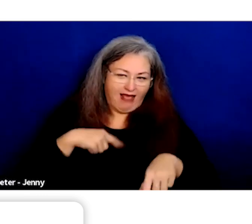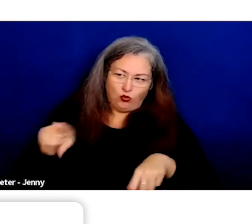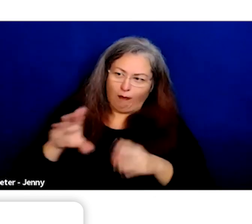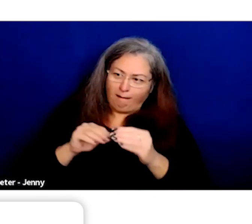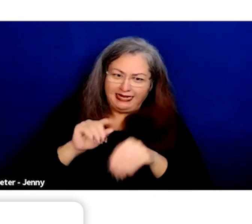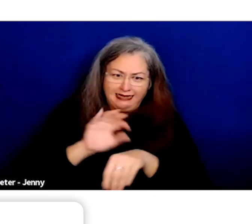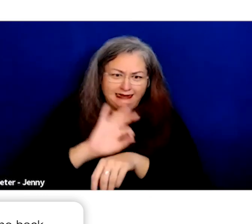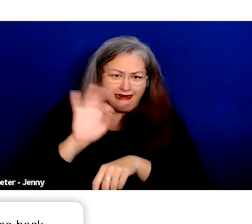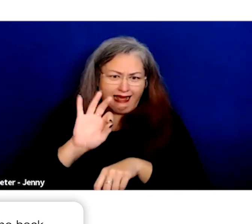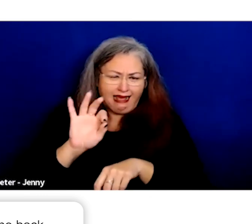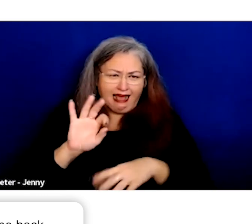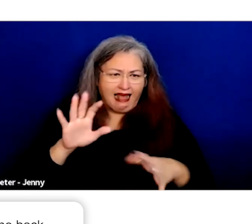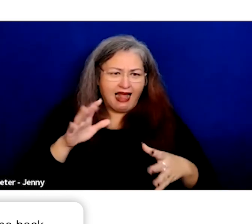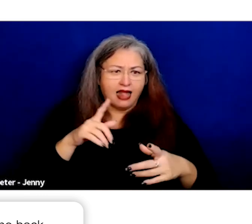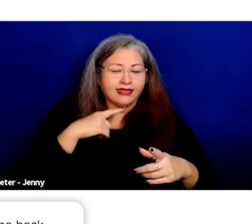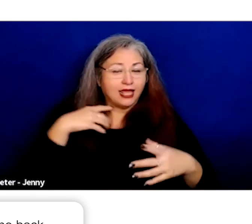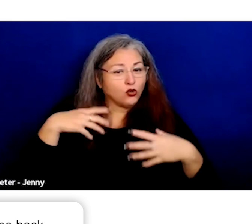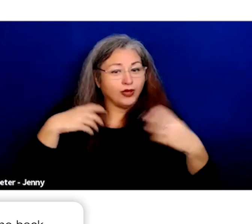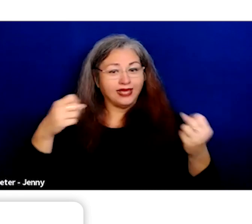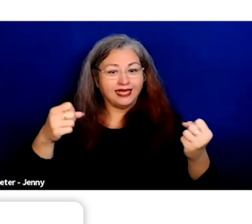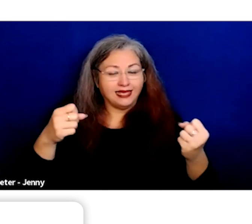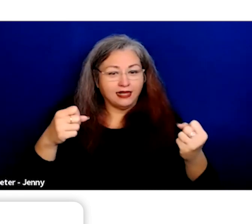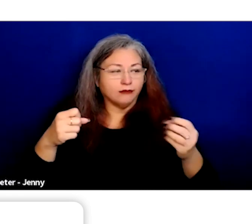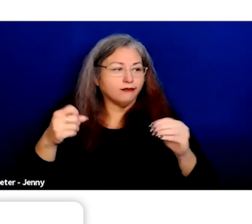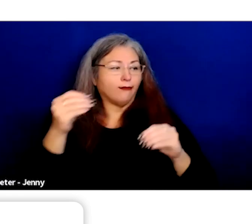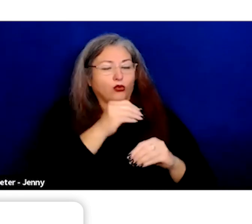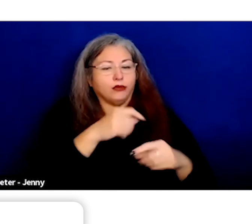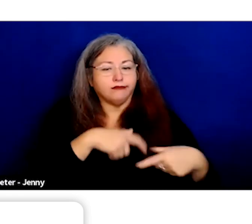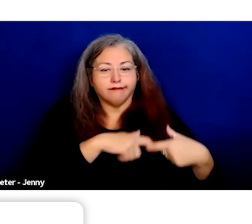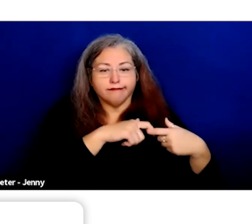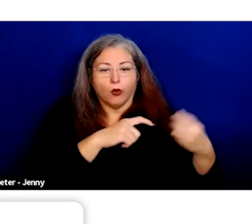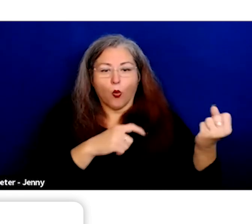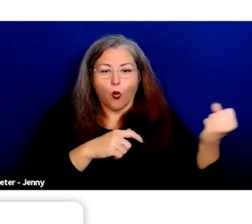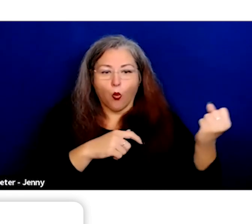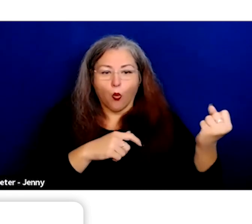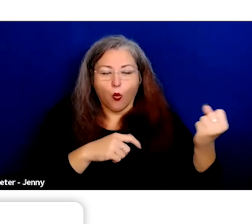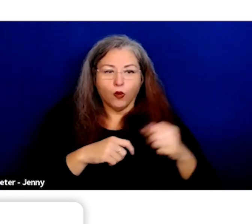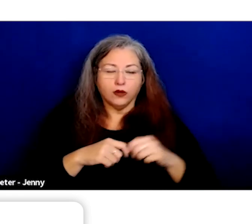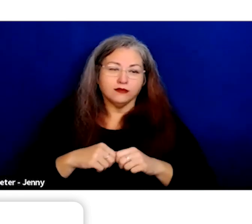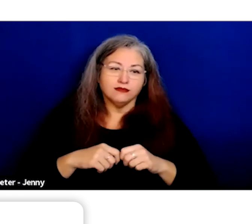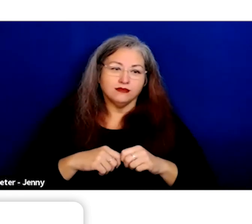meeting, then healing takes the back burner. And